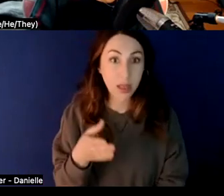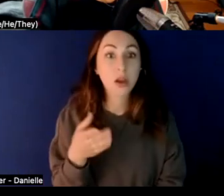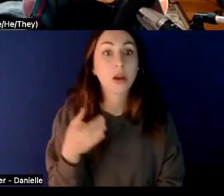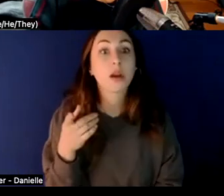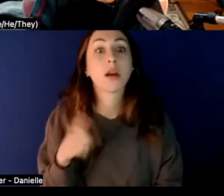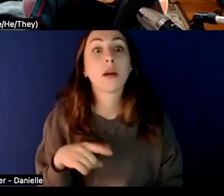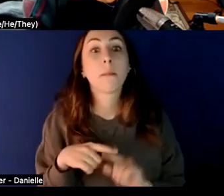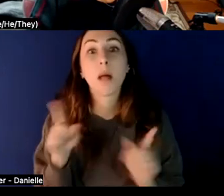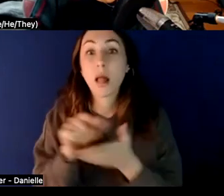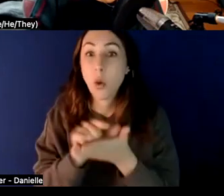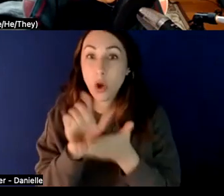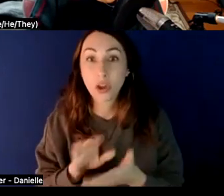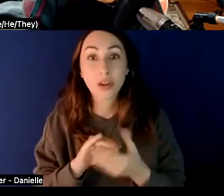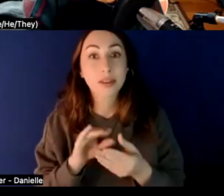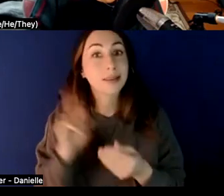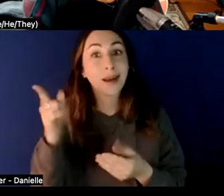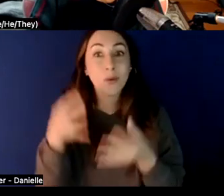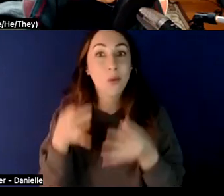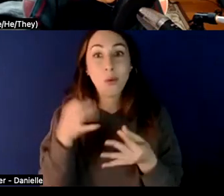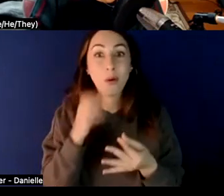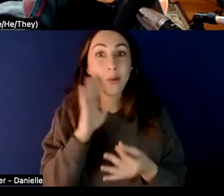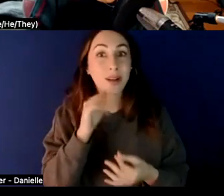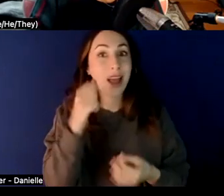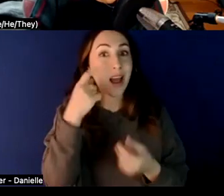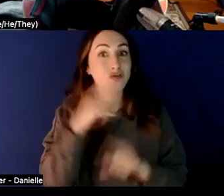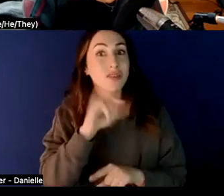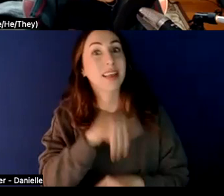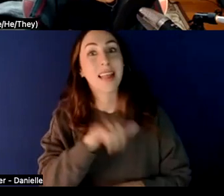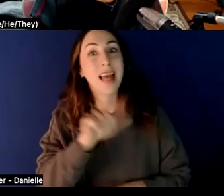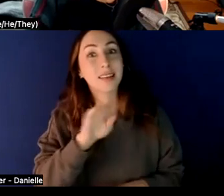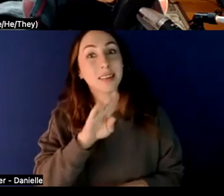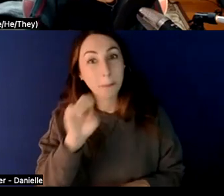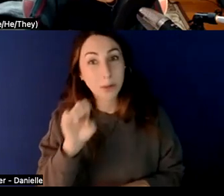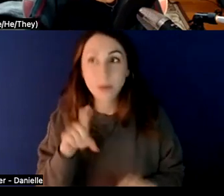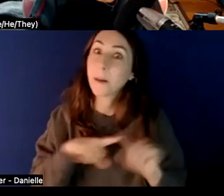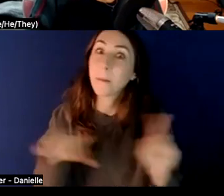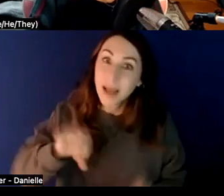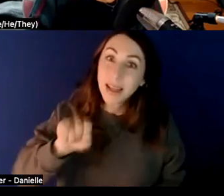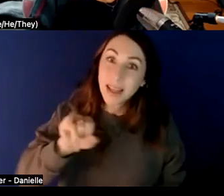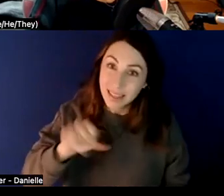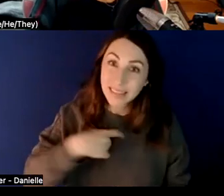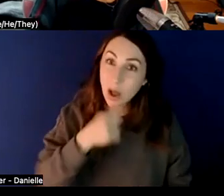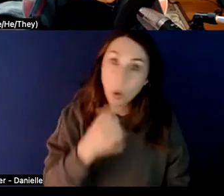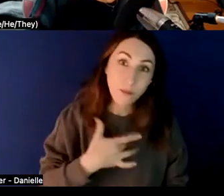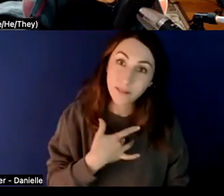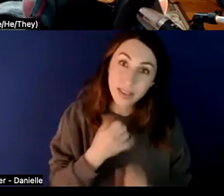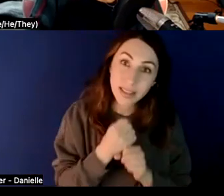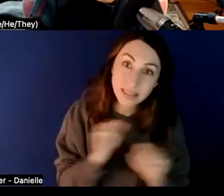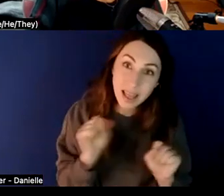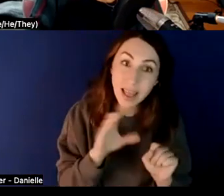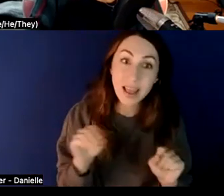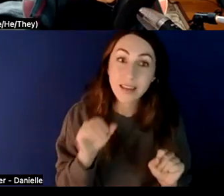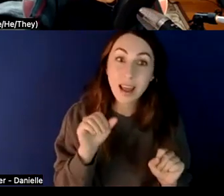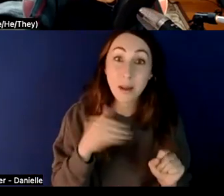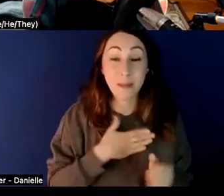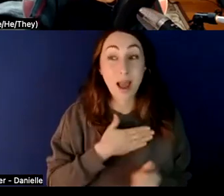won't agree that that's abuse. And I'm like, but it is. Like, can't you see why I don't feel safe? And I didn't feel even supported by my